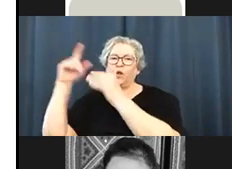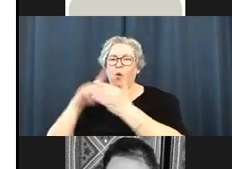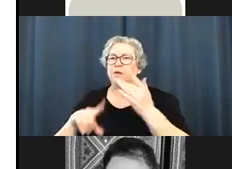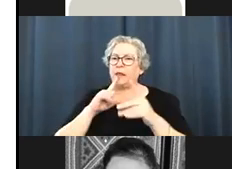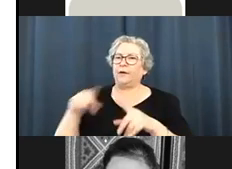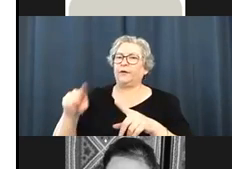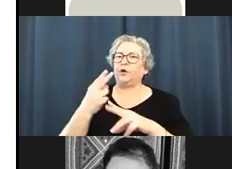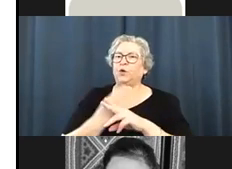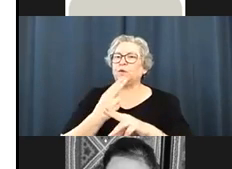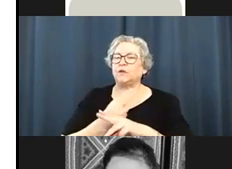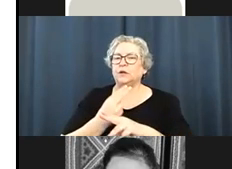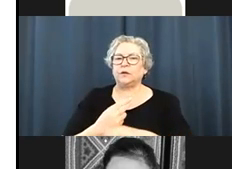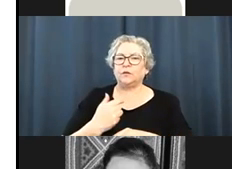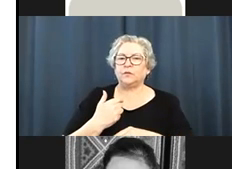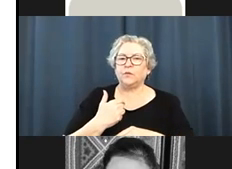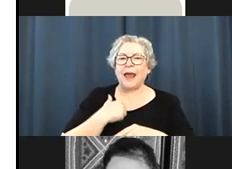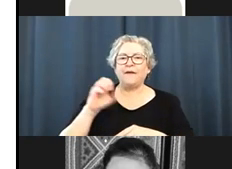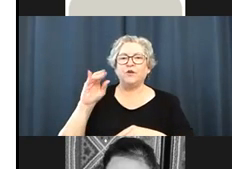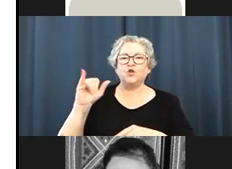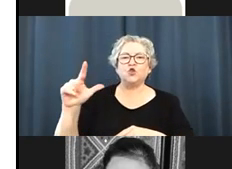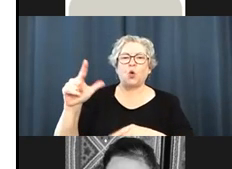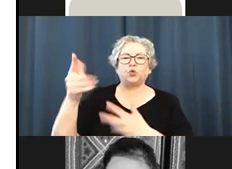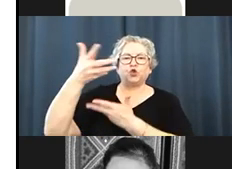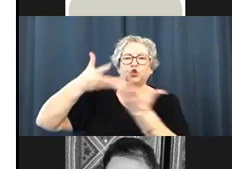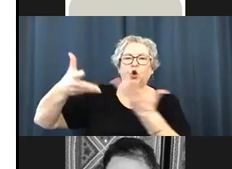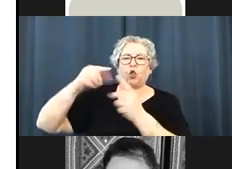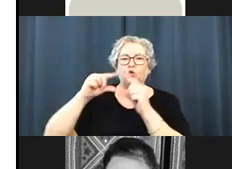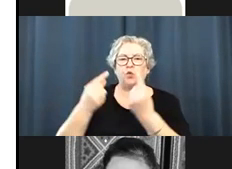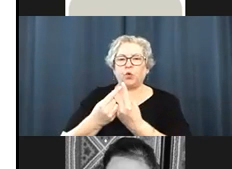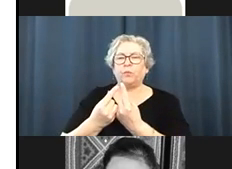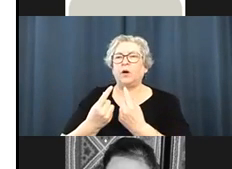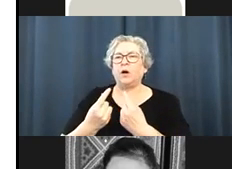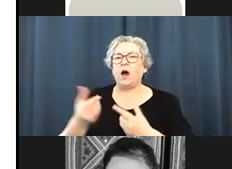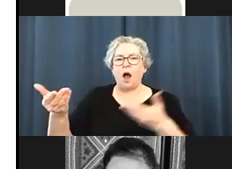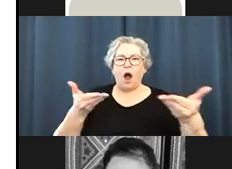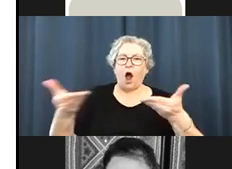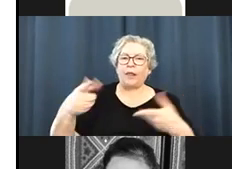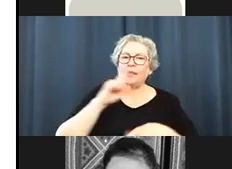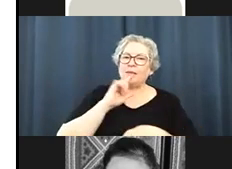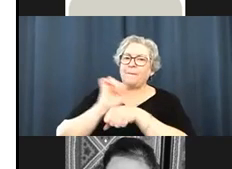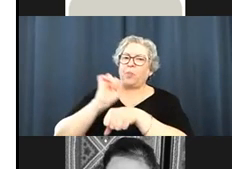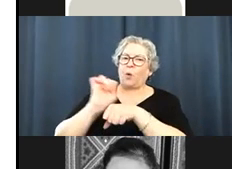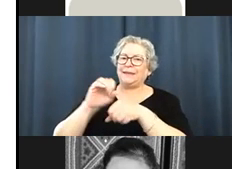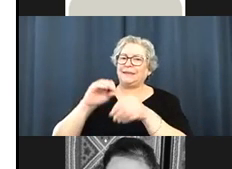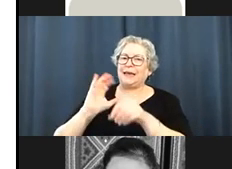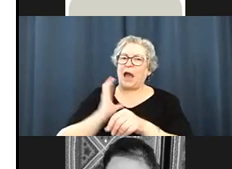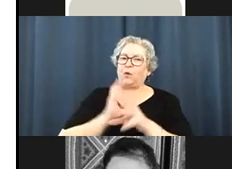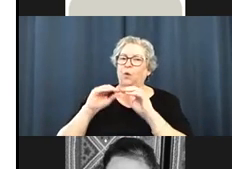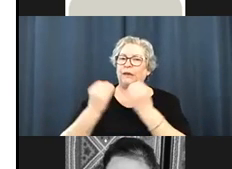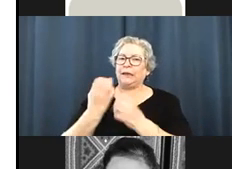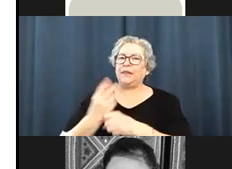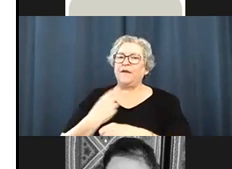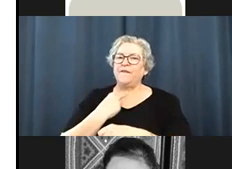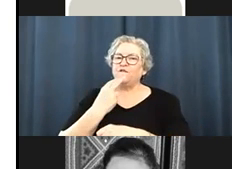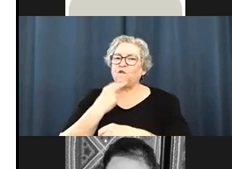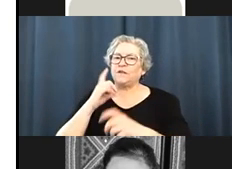of what's being used. We have a social group. So hiring youth as employees of the organization to get their voice